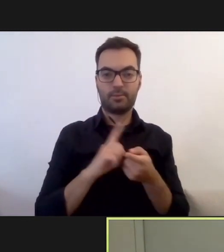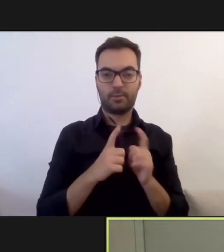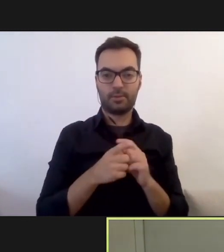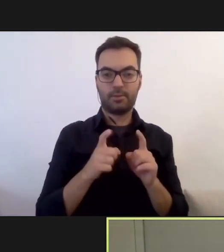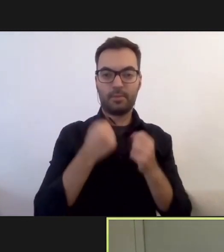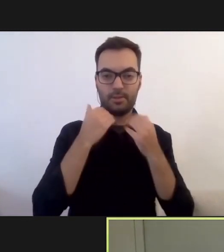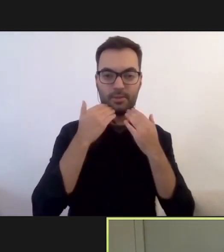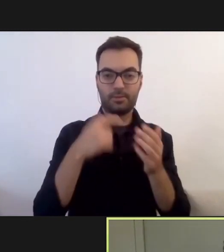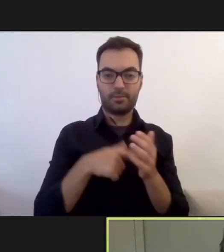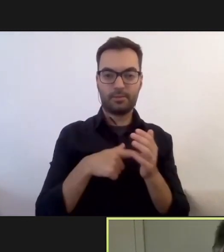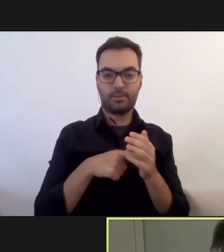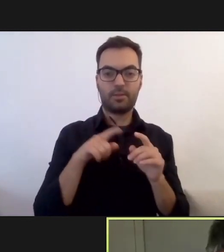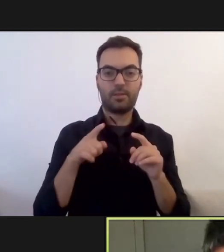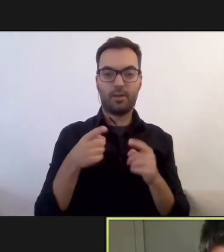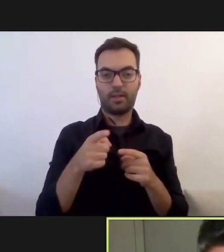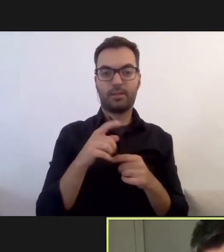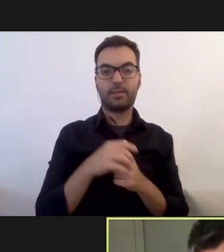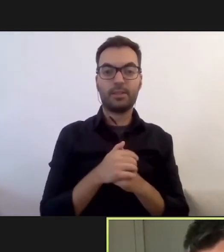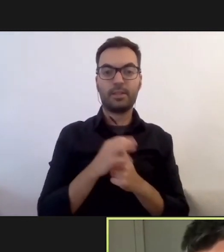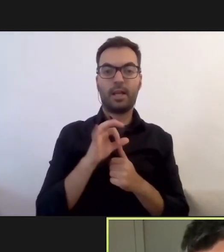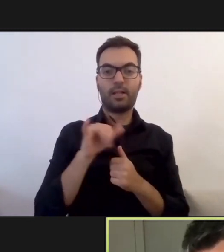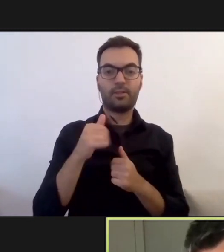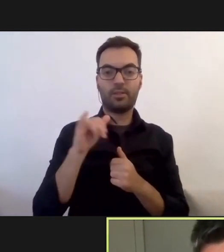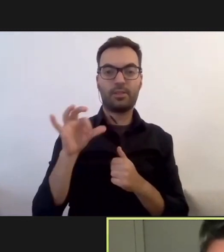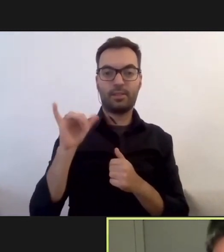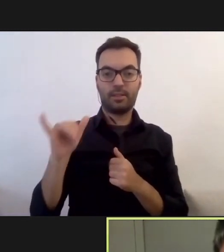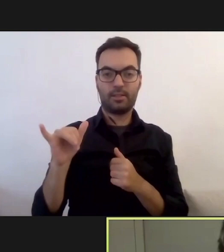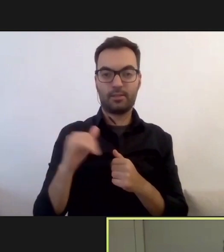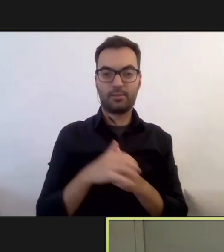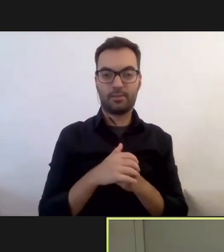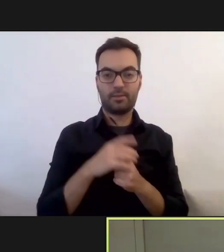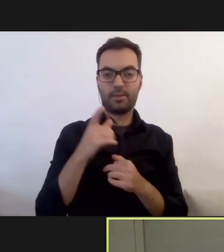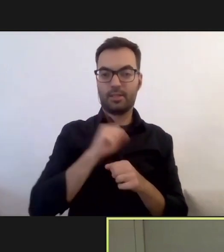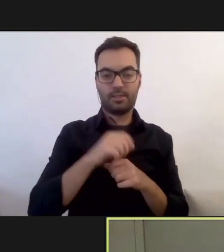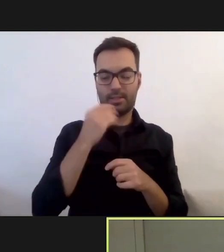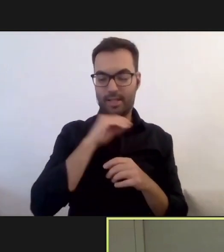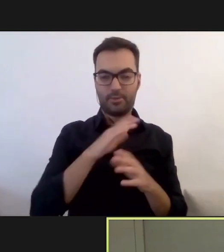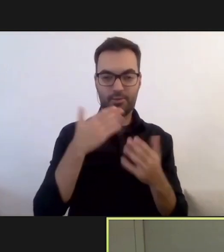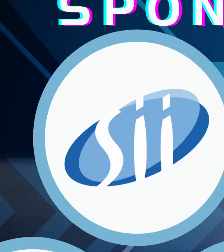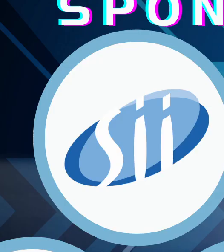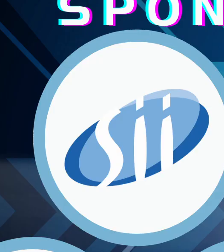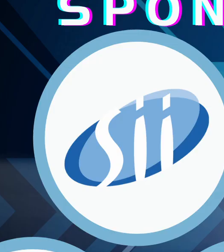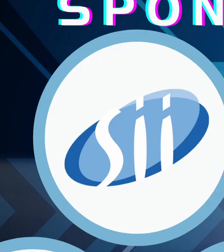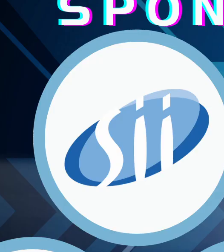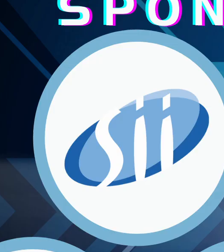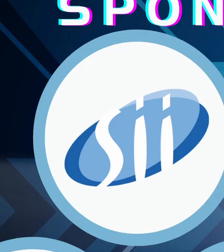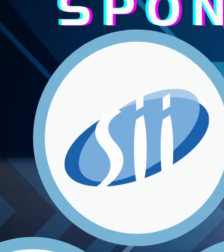thank you very much for the organization because you're the best one. And thanks.